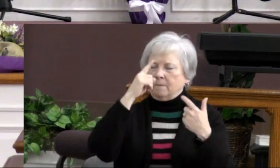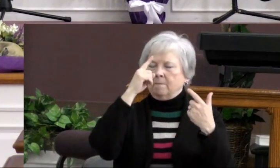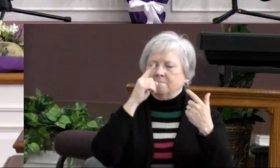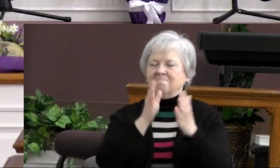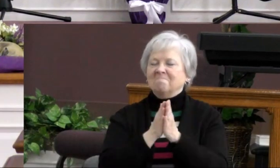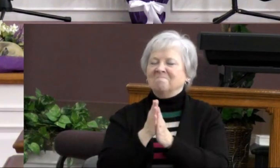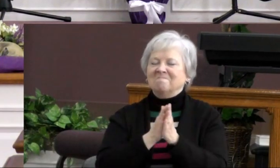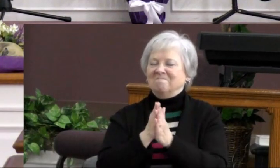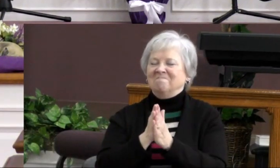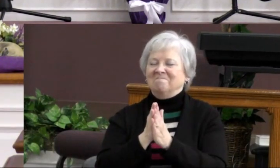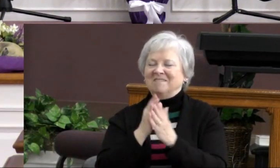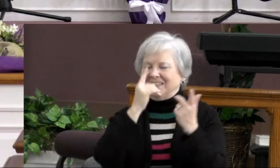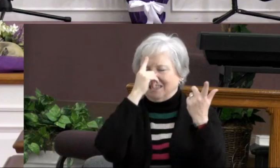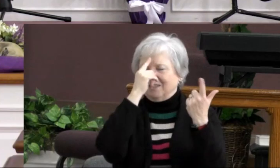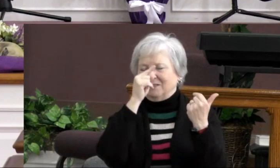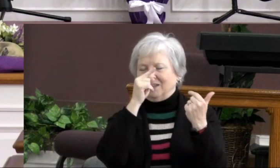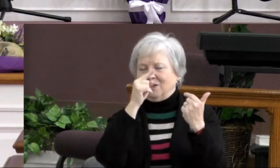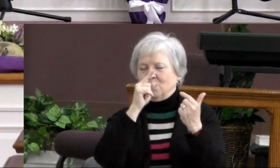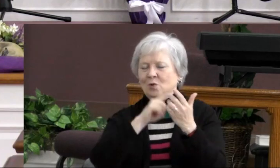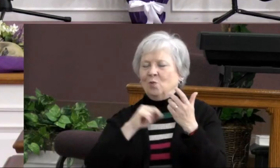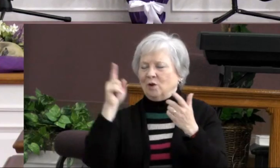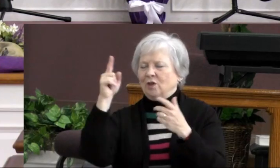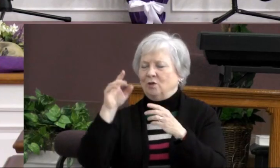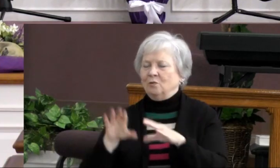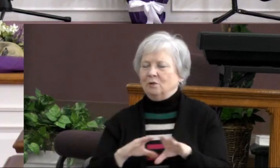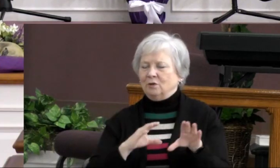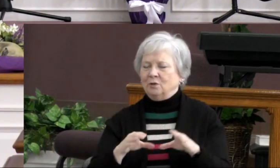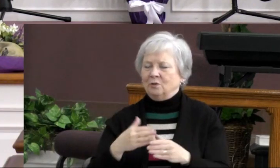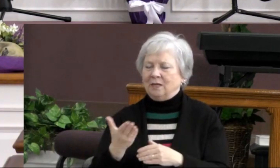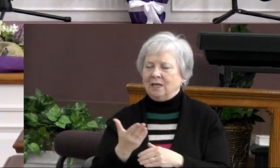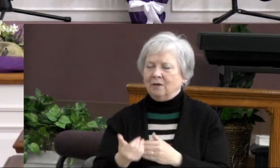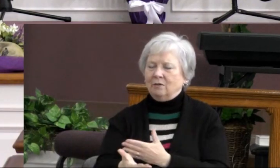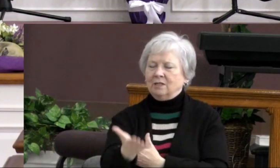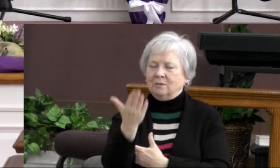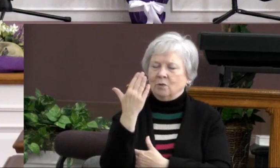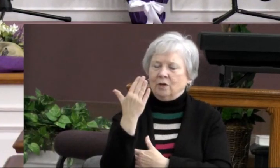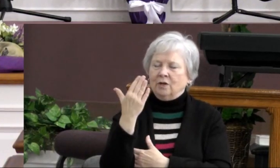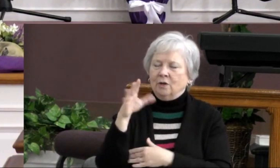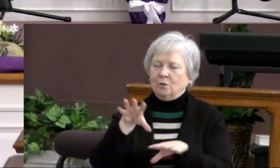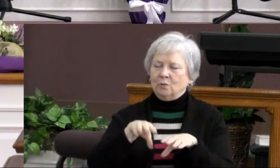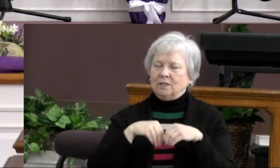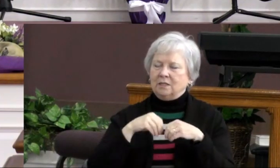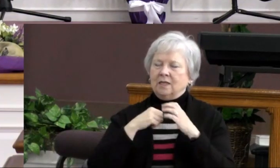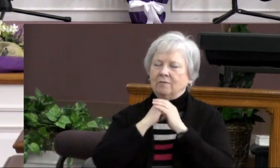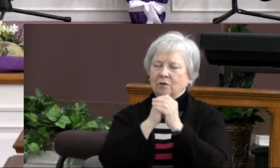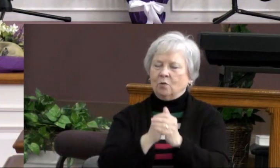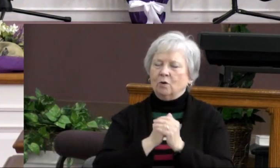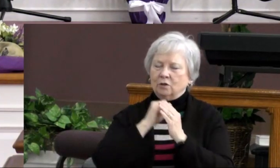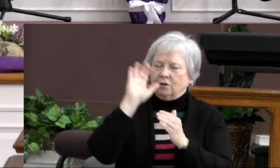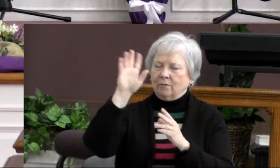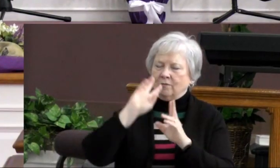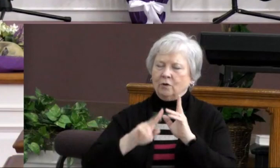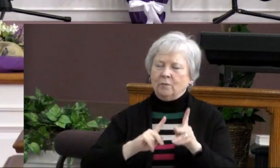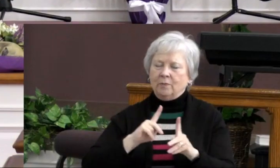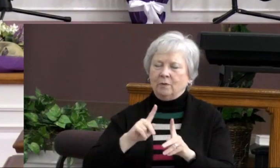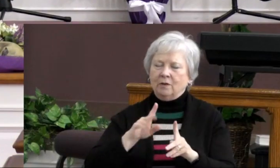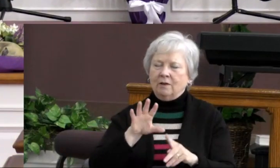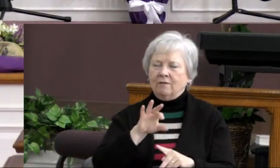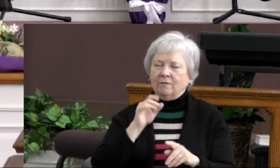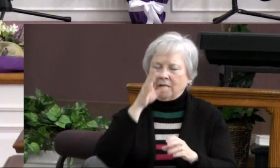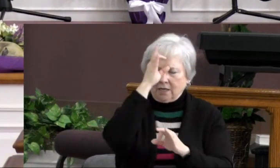what you're going to do here this morning. Receive now the worship of your people and find us faithful in it. We pray in Jesus'